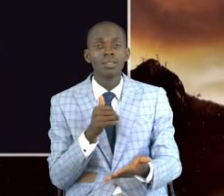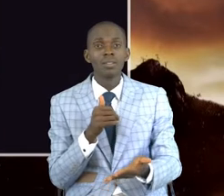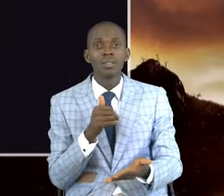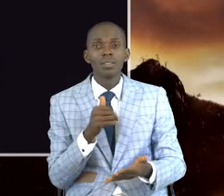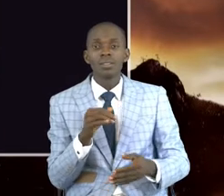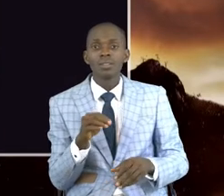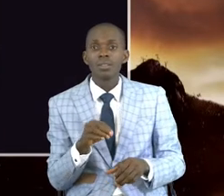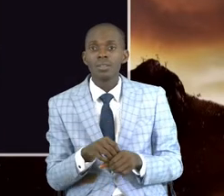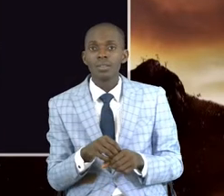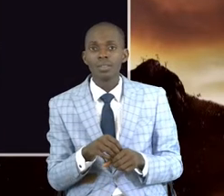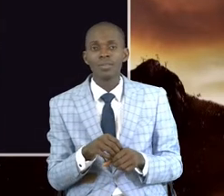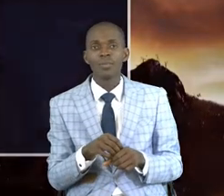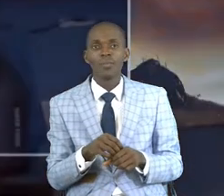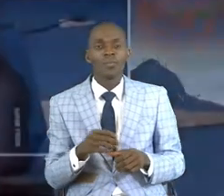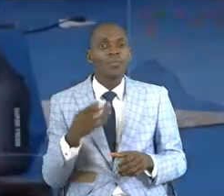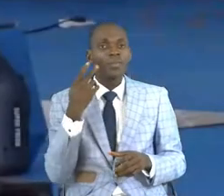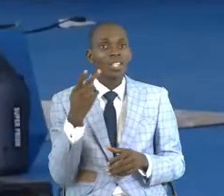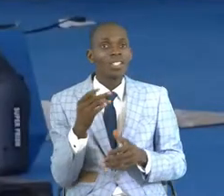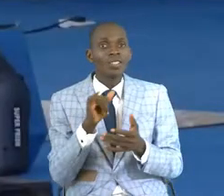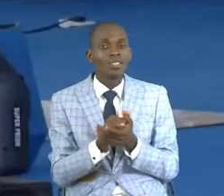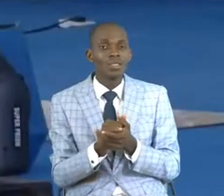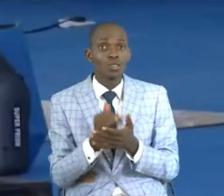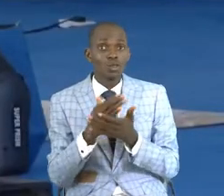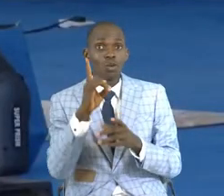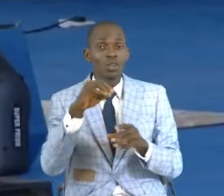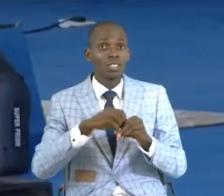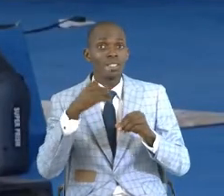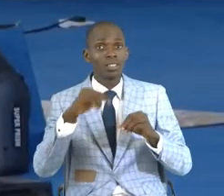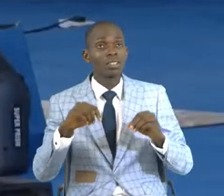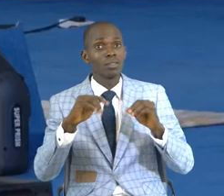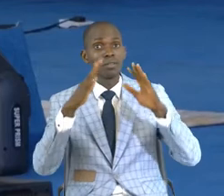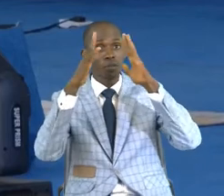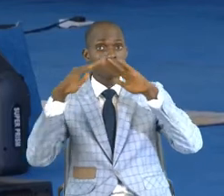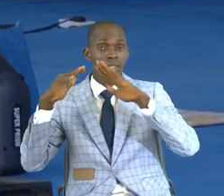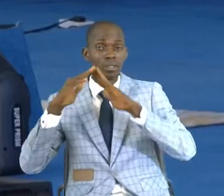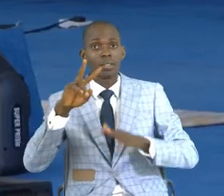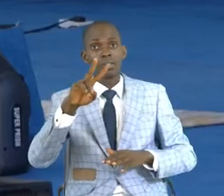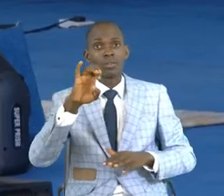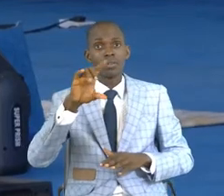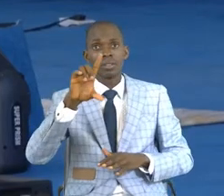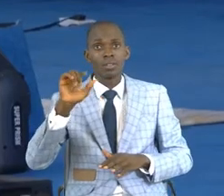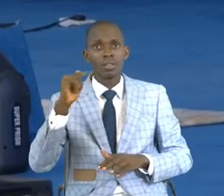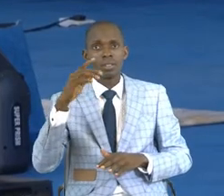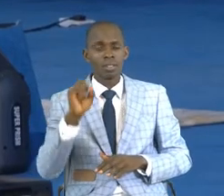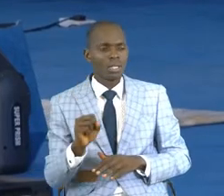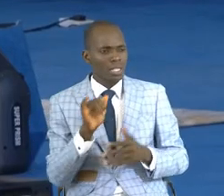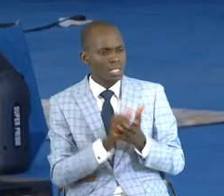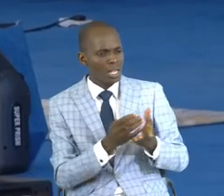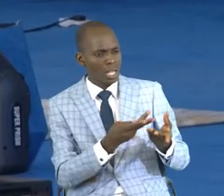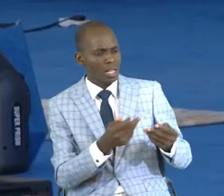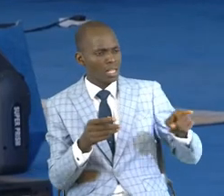something is happening in the village, that land that belongs to our great